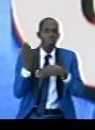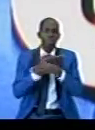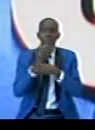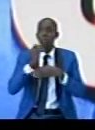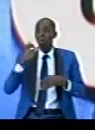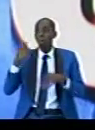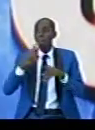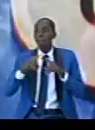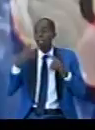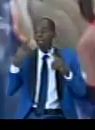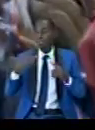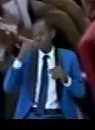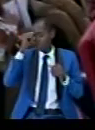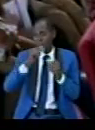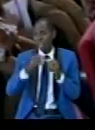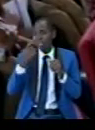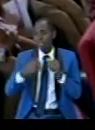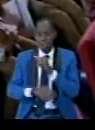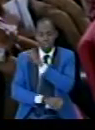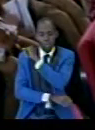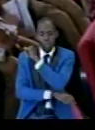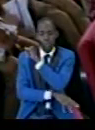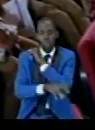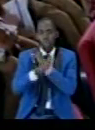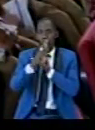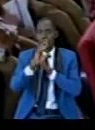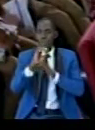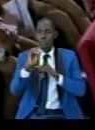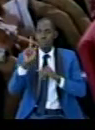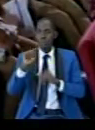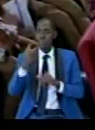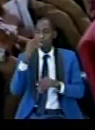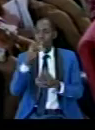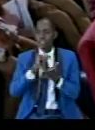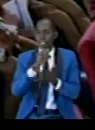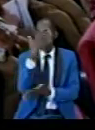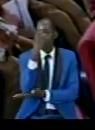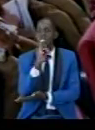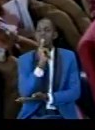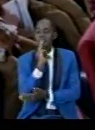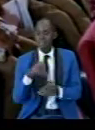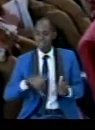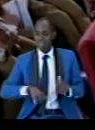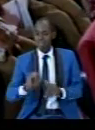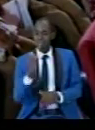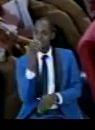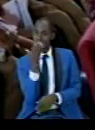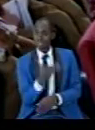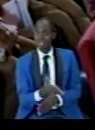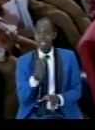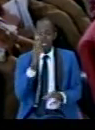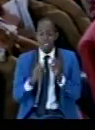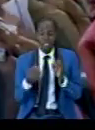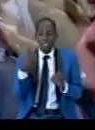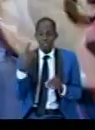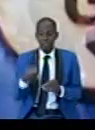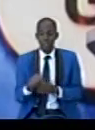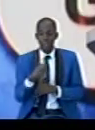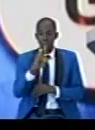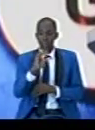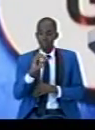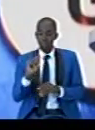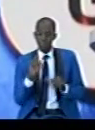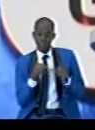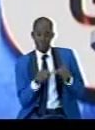tree is still there. And if the root remains there without being dealt with, the dew will come, the rain will